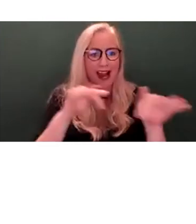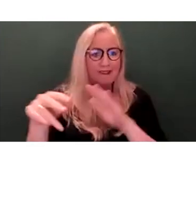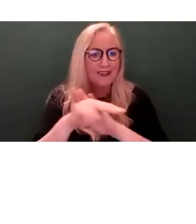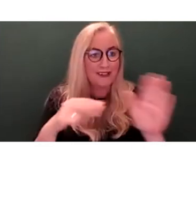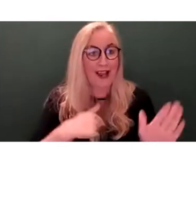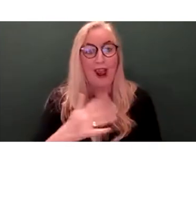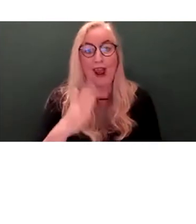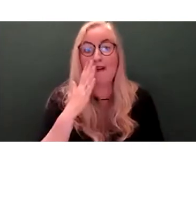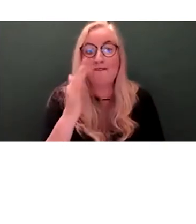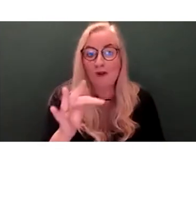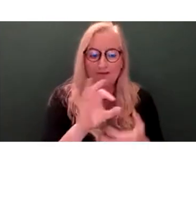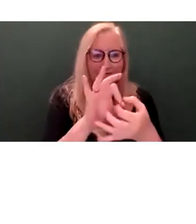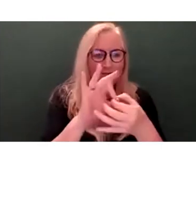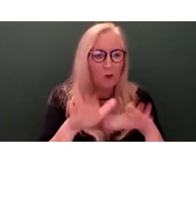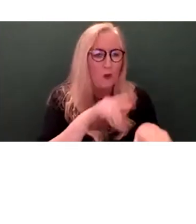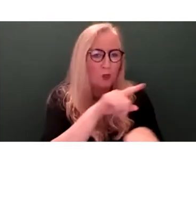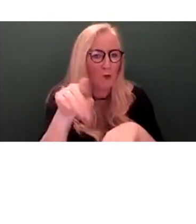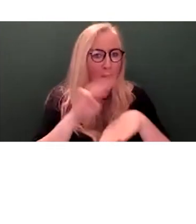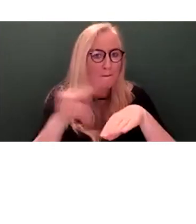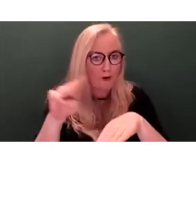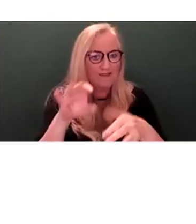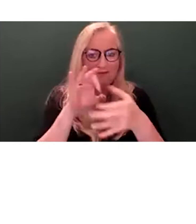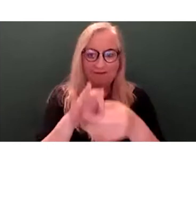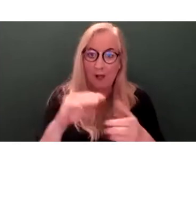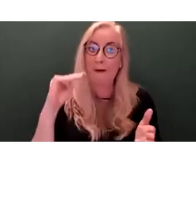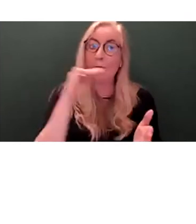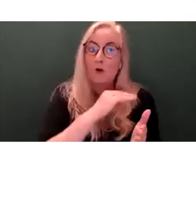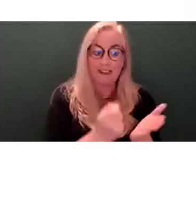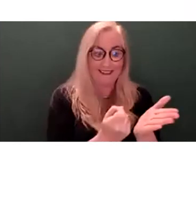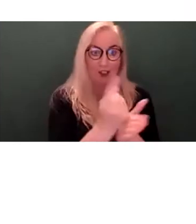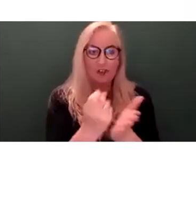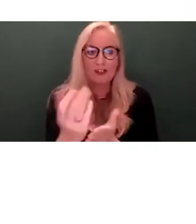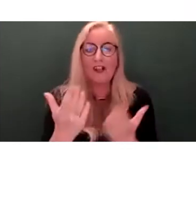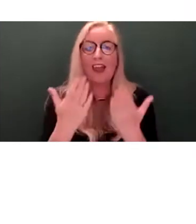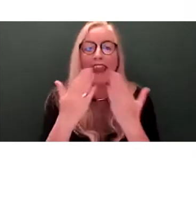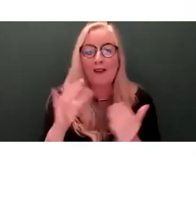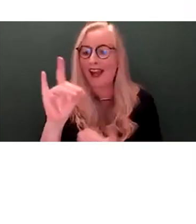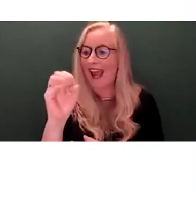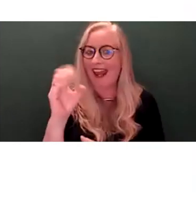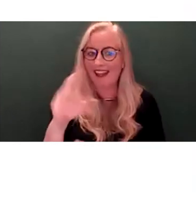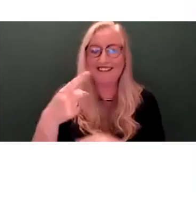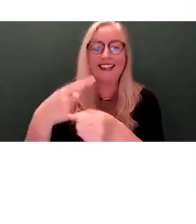forward to engaging with you further on your very important issues. Thank you, Helen, again.